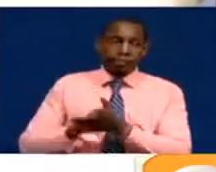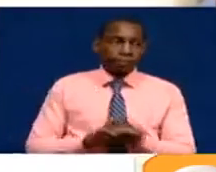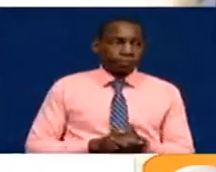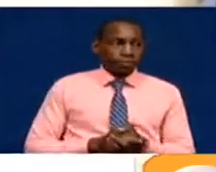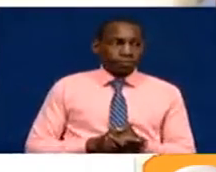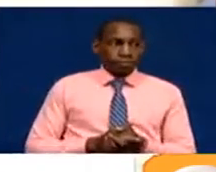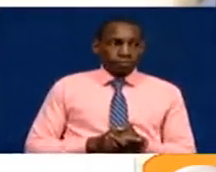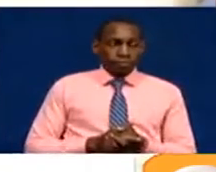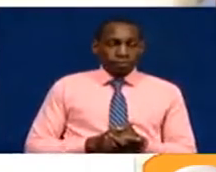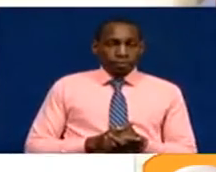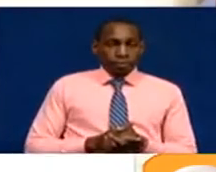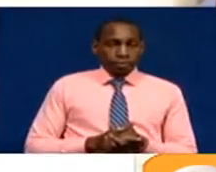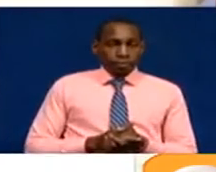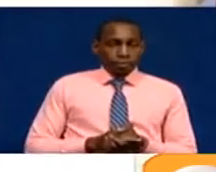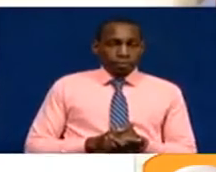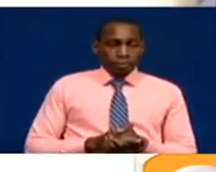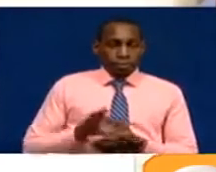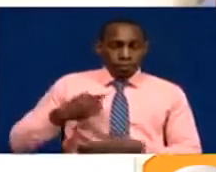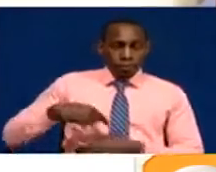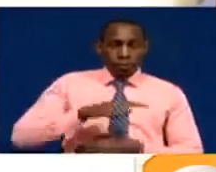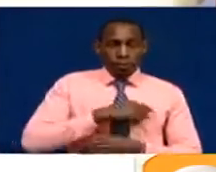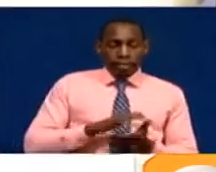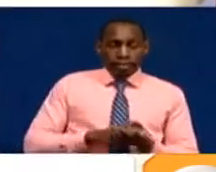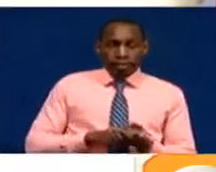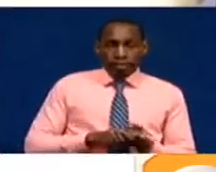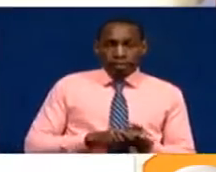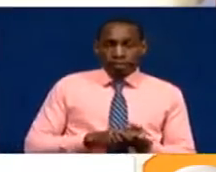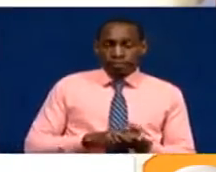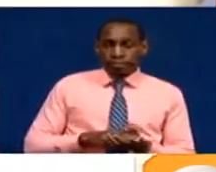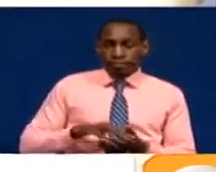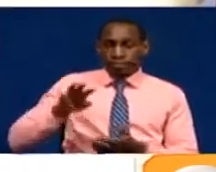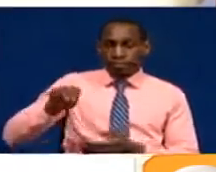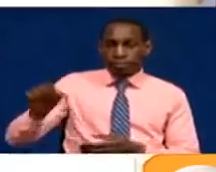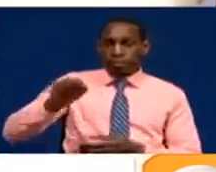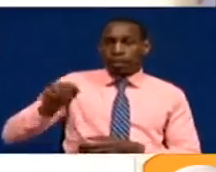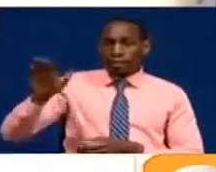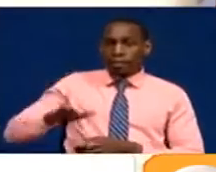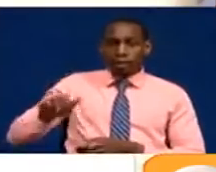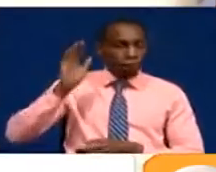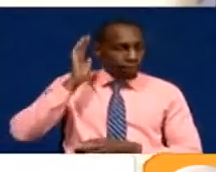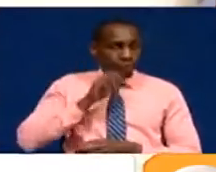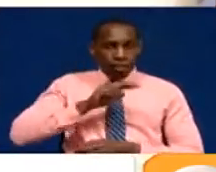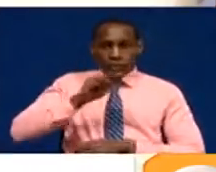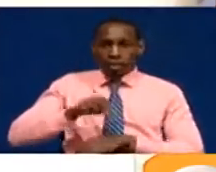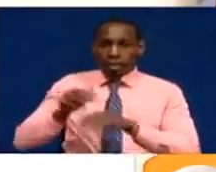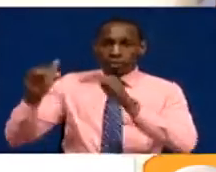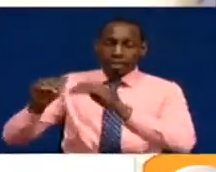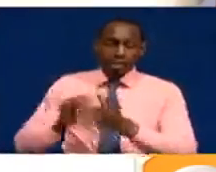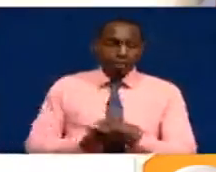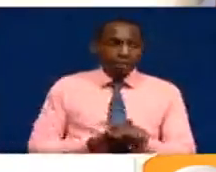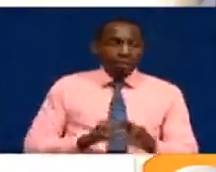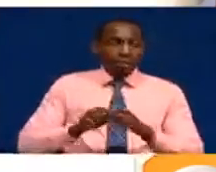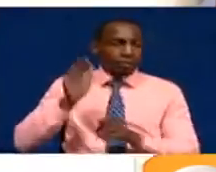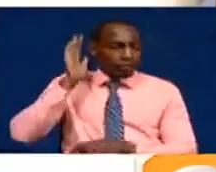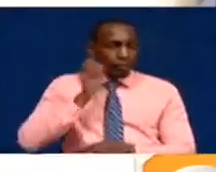We are legislators in parliament. You've heard from the National Assembly.